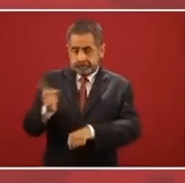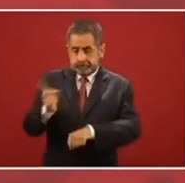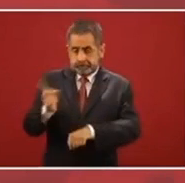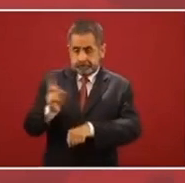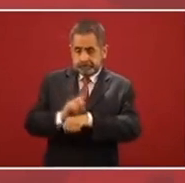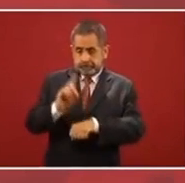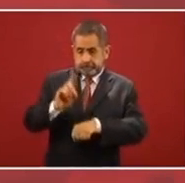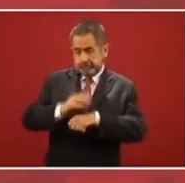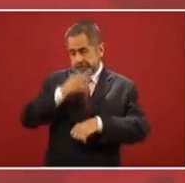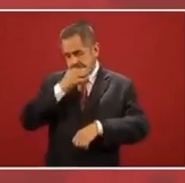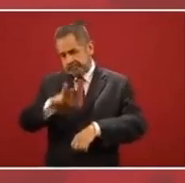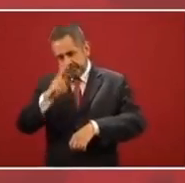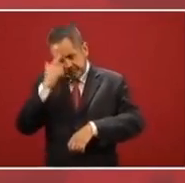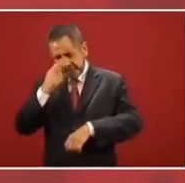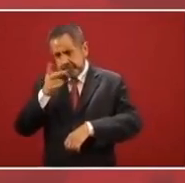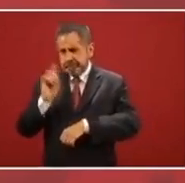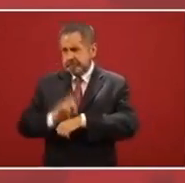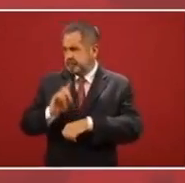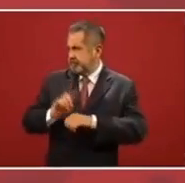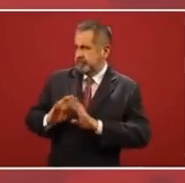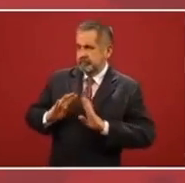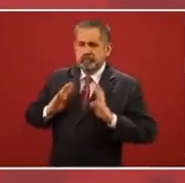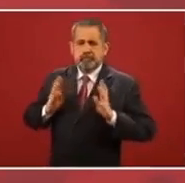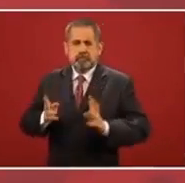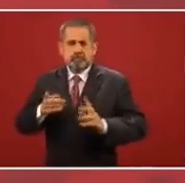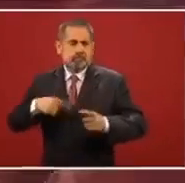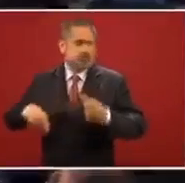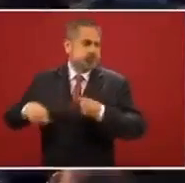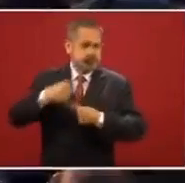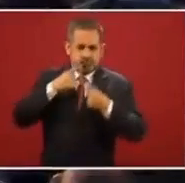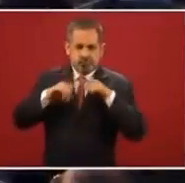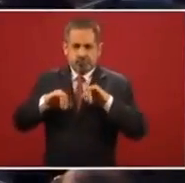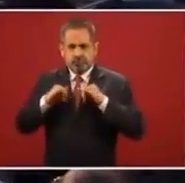meet. Y ahora